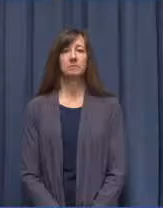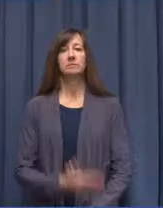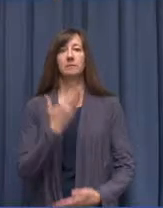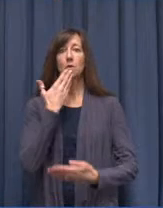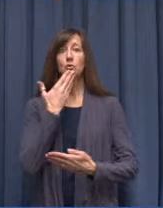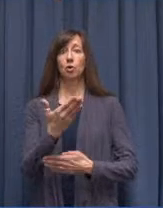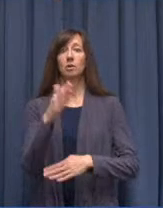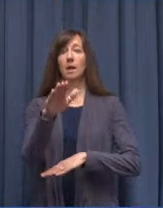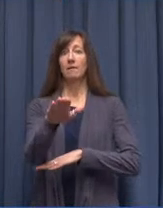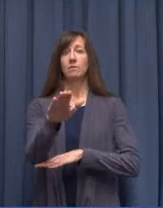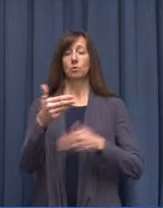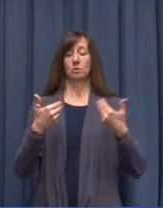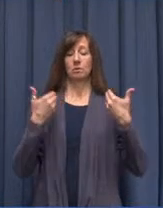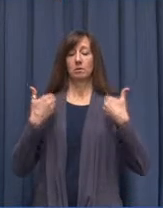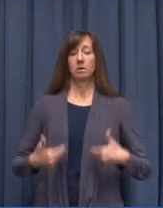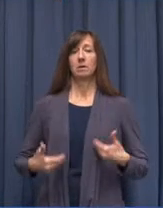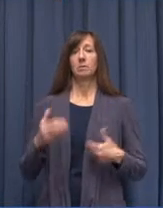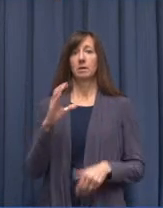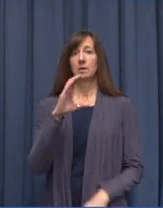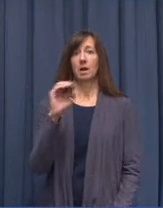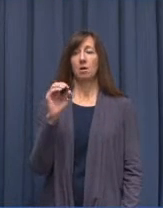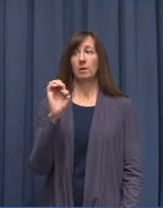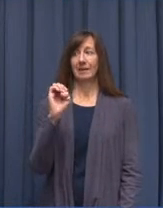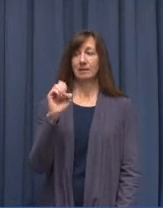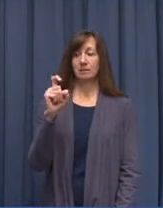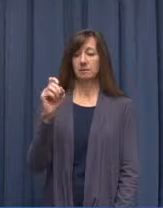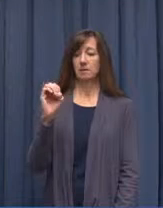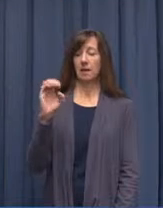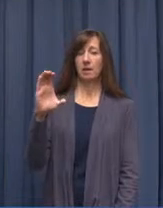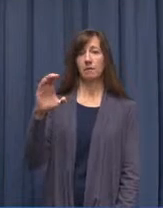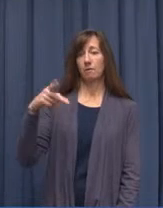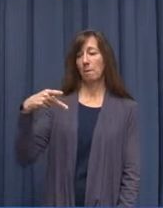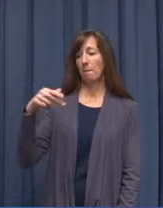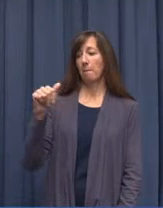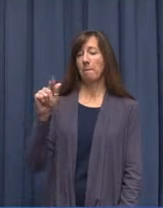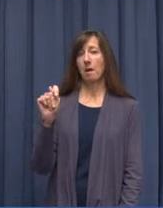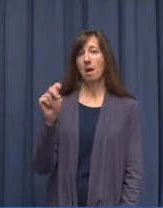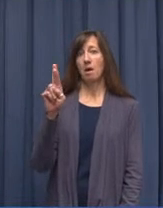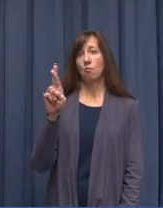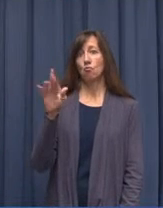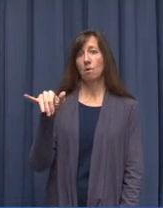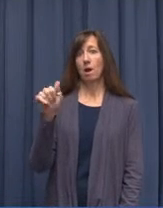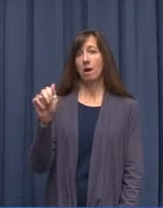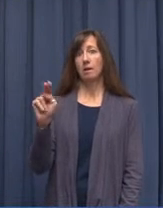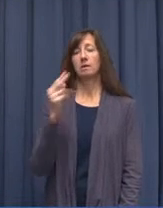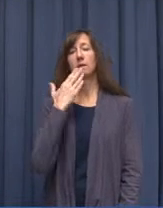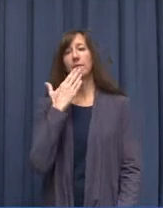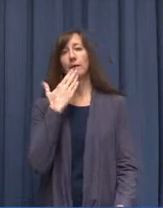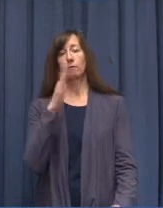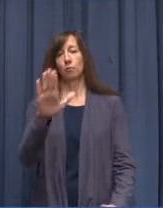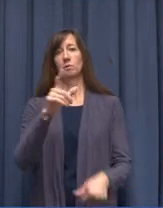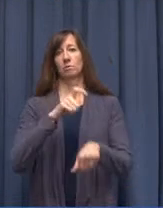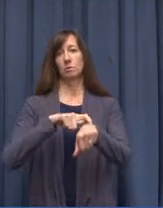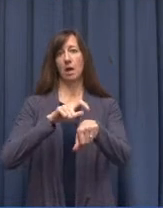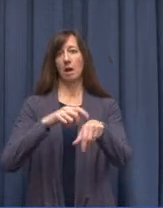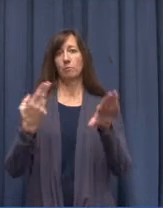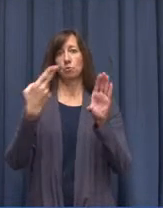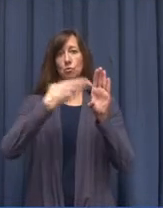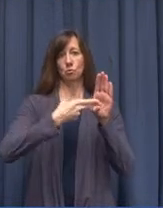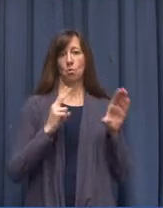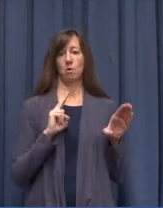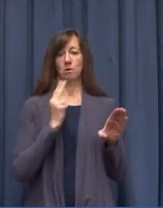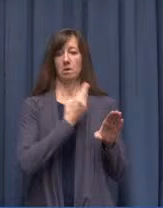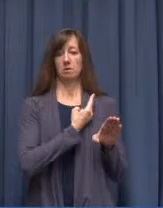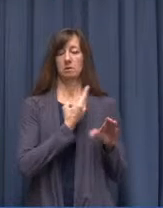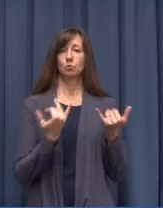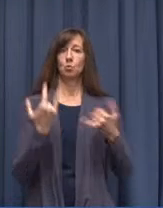Good afternoon. This is County Executive Pat Ryan. Thank you for making time to join us today. Should be a relatively straightforward